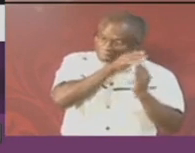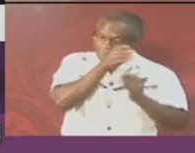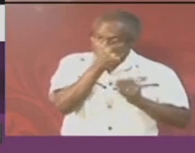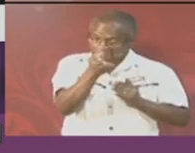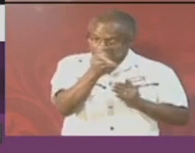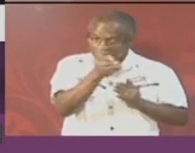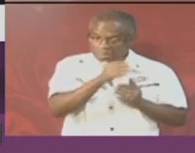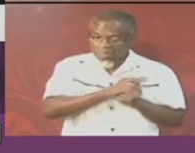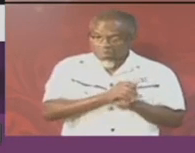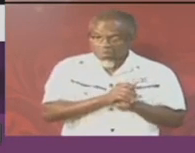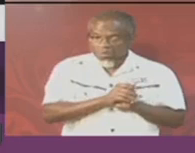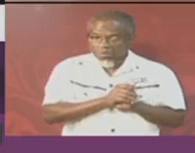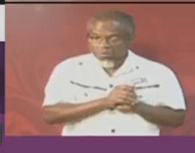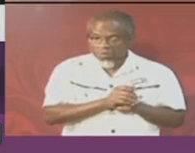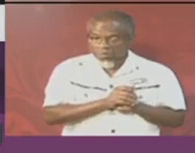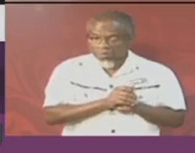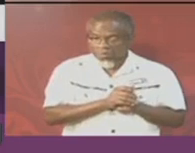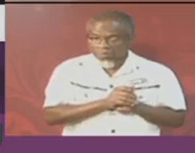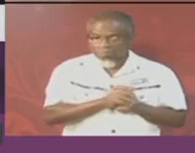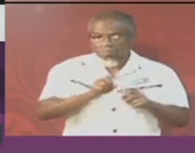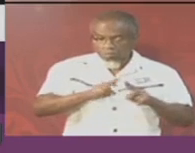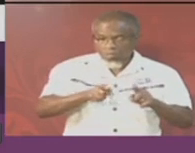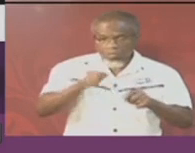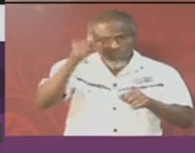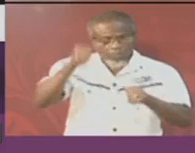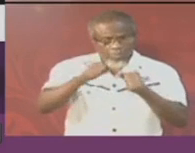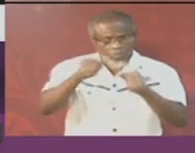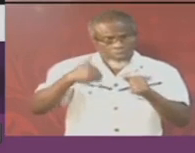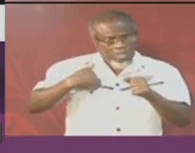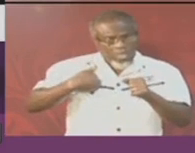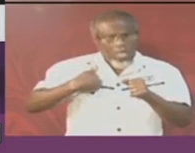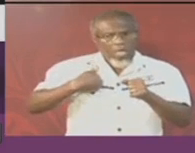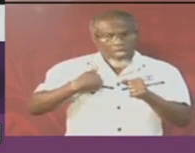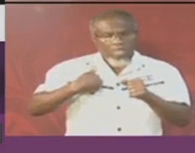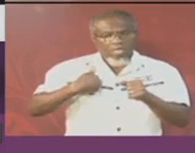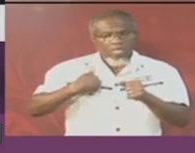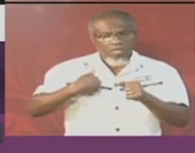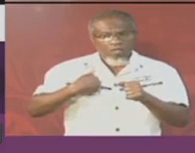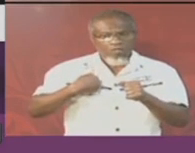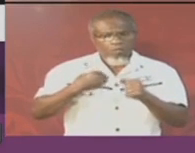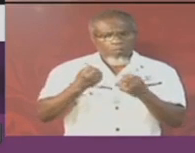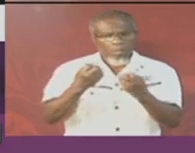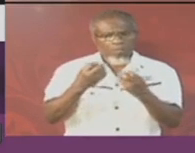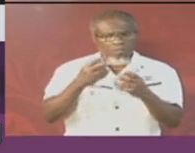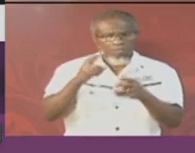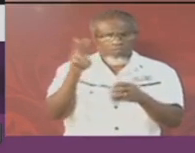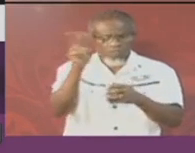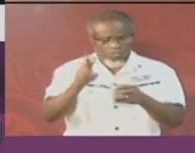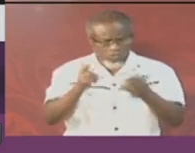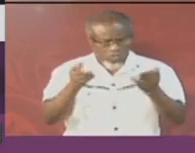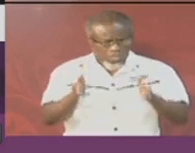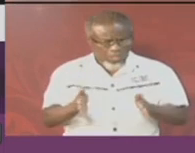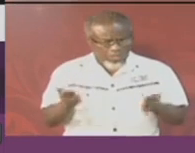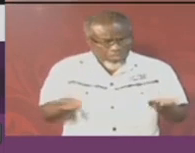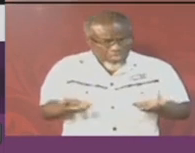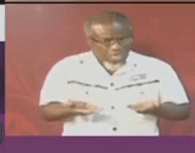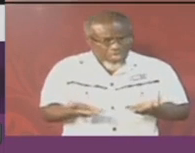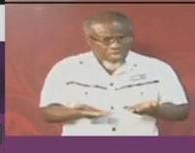Venezuelan population and COVID-19 is in community transmission and discriminate, could it be